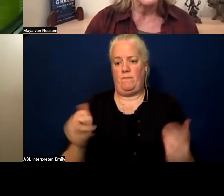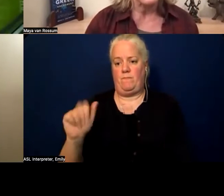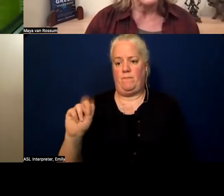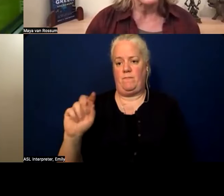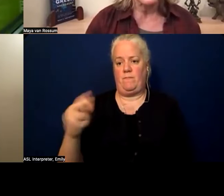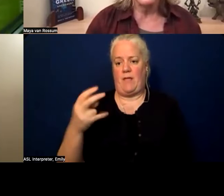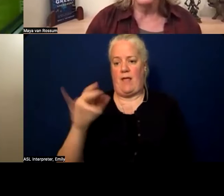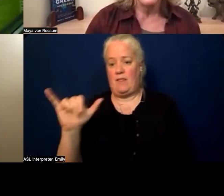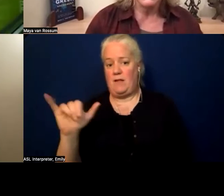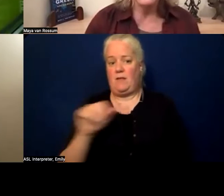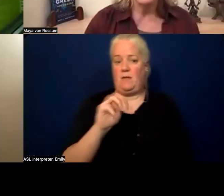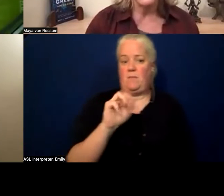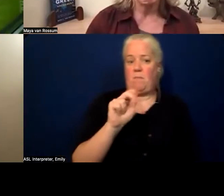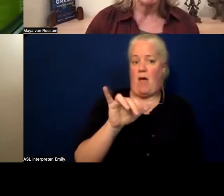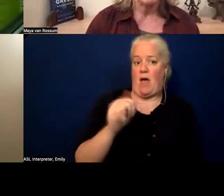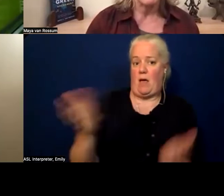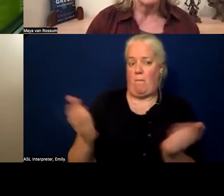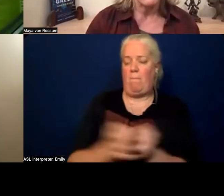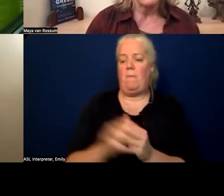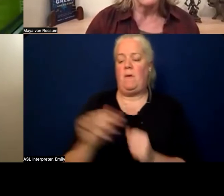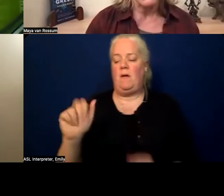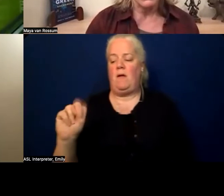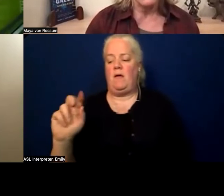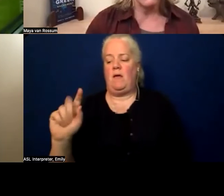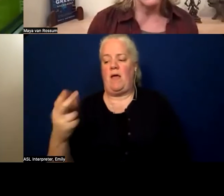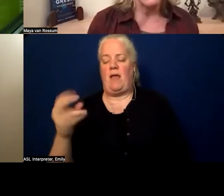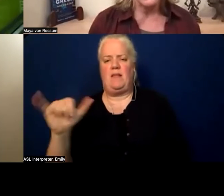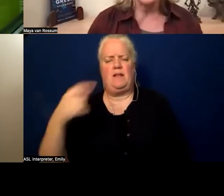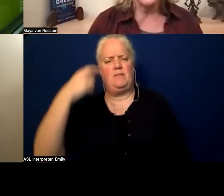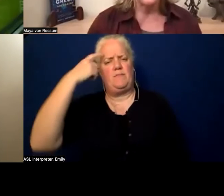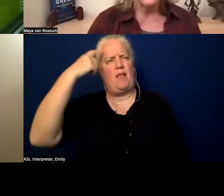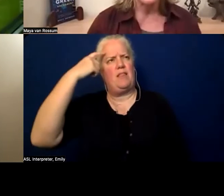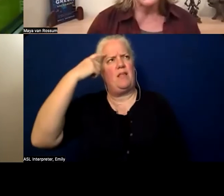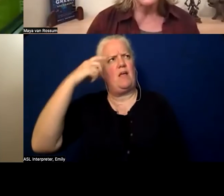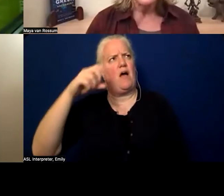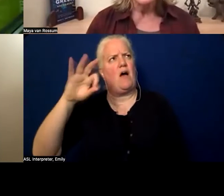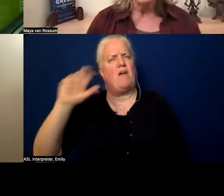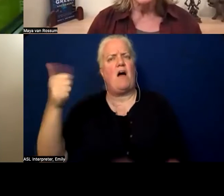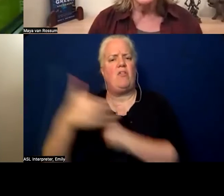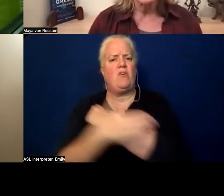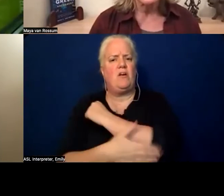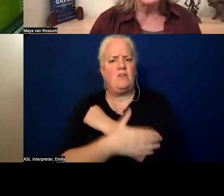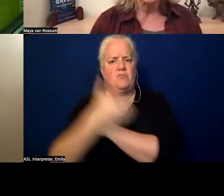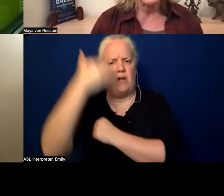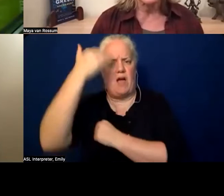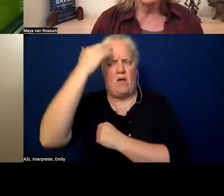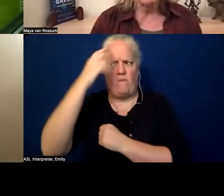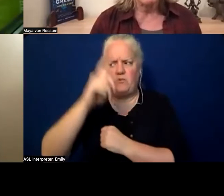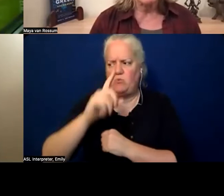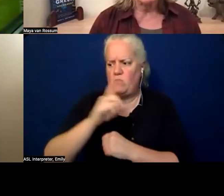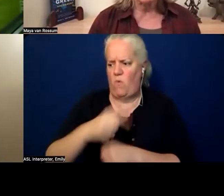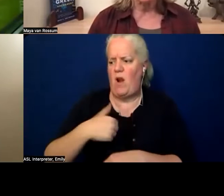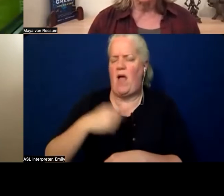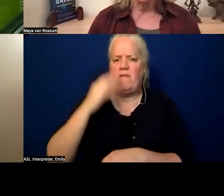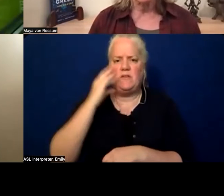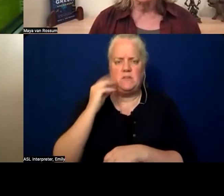or Anthony, anyone who. Yeah, the closest that I mean that I can think of where I know this for sure and where I've experienced it. I as you